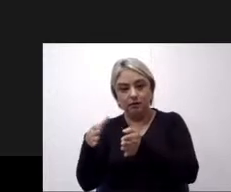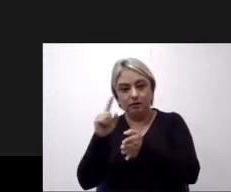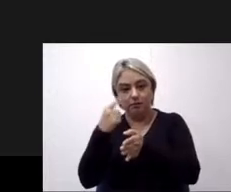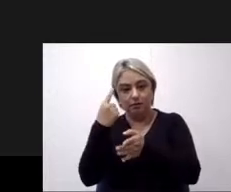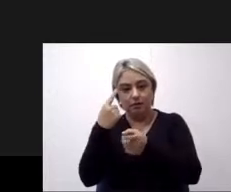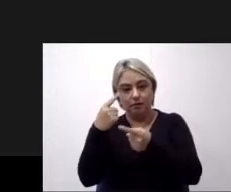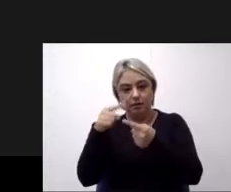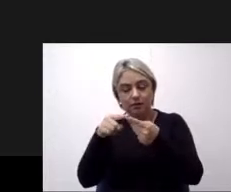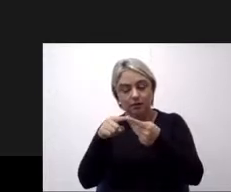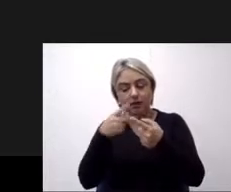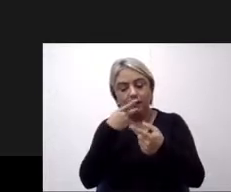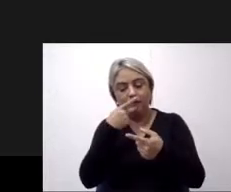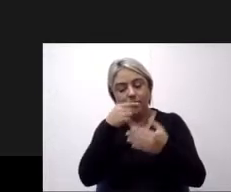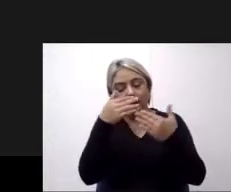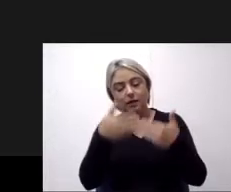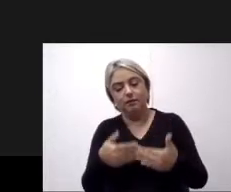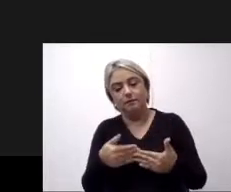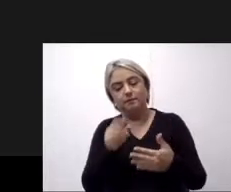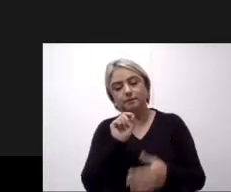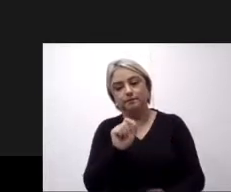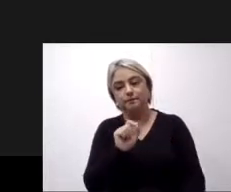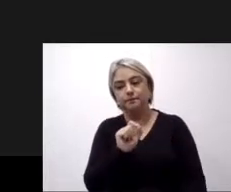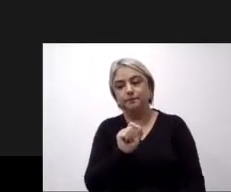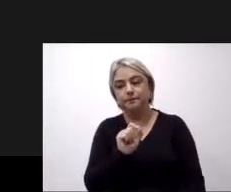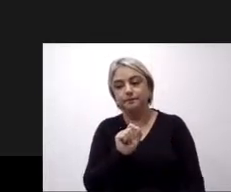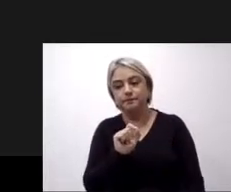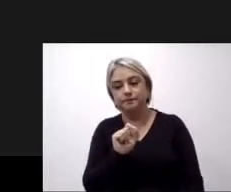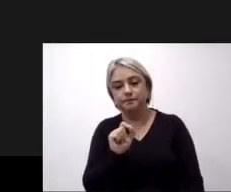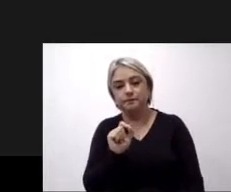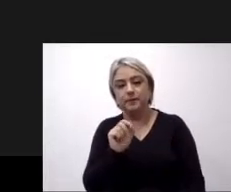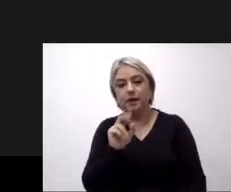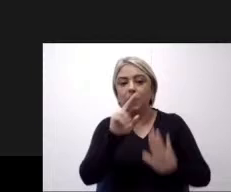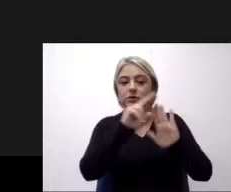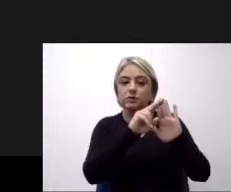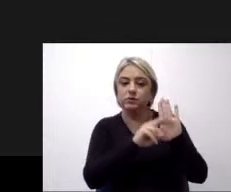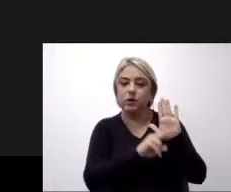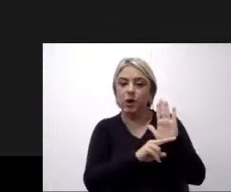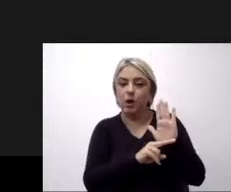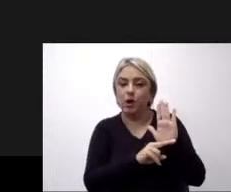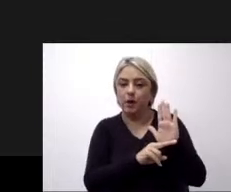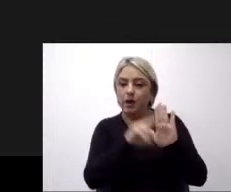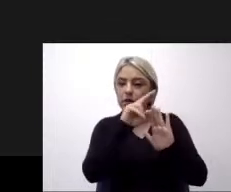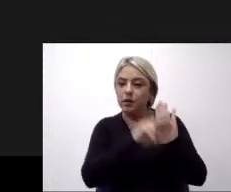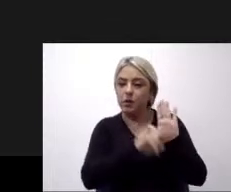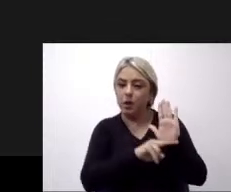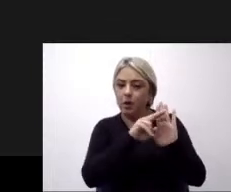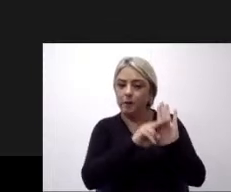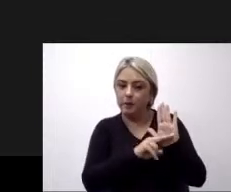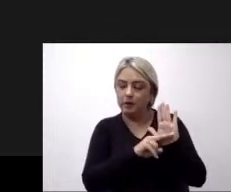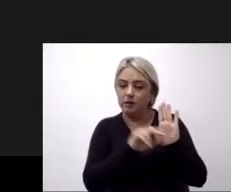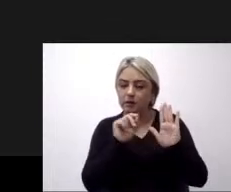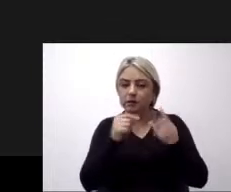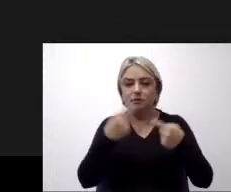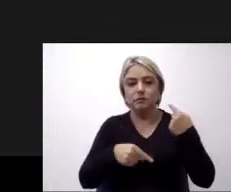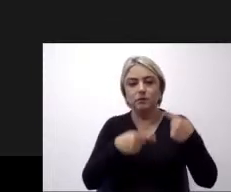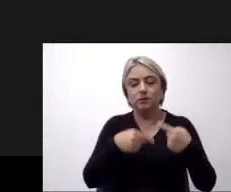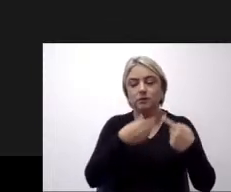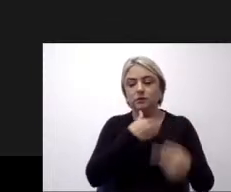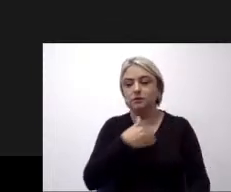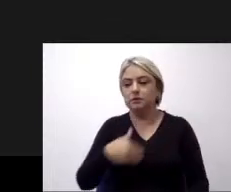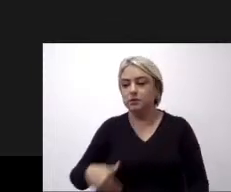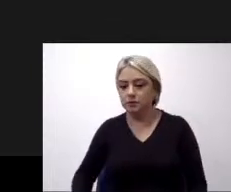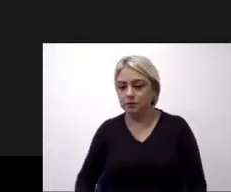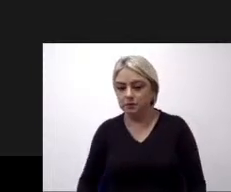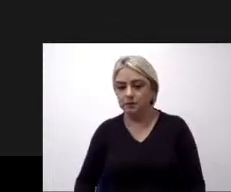concerns the norms, the normative dimension of public policies. More recently,